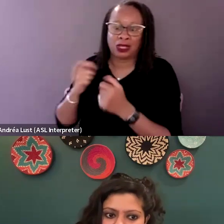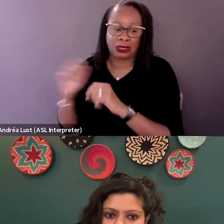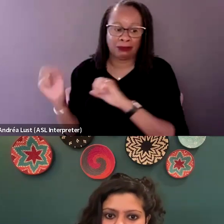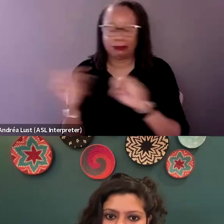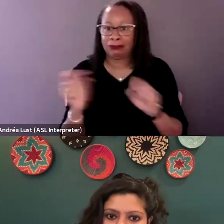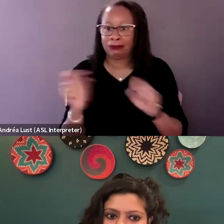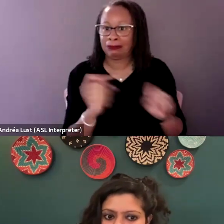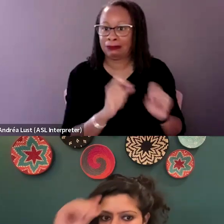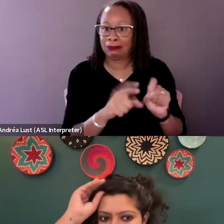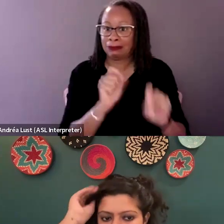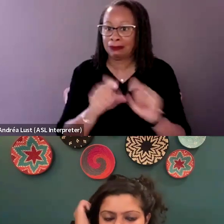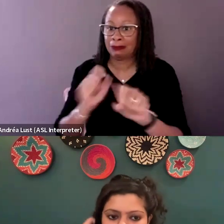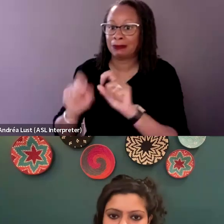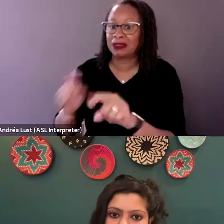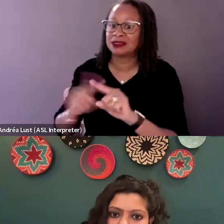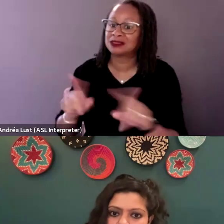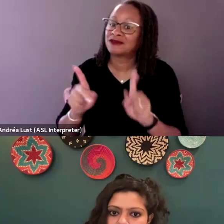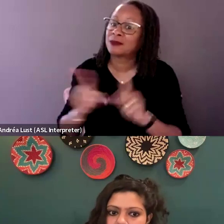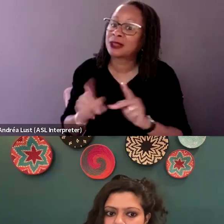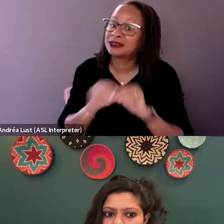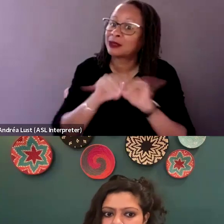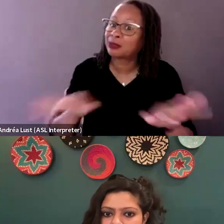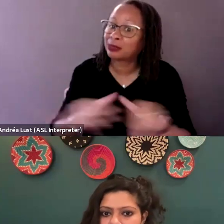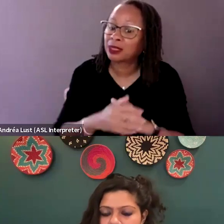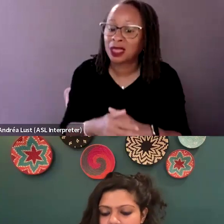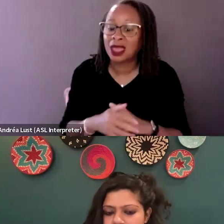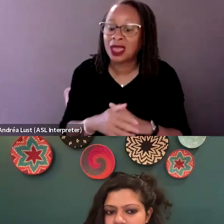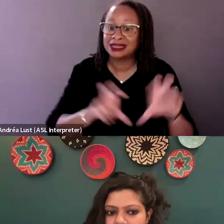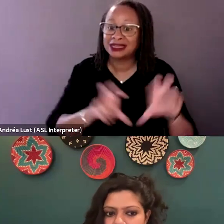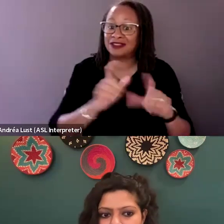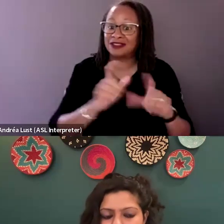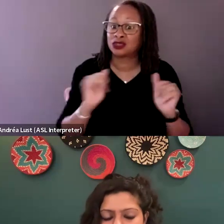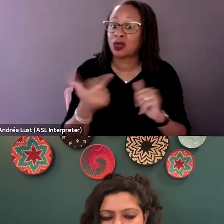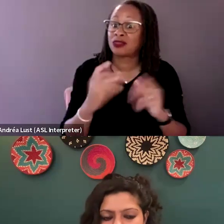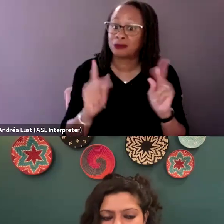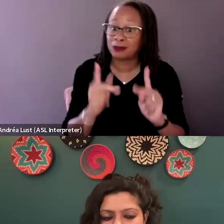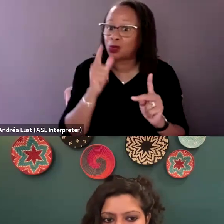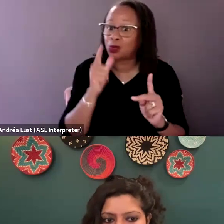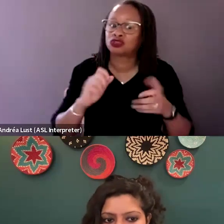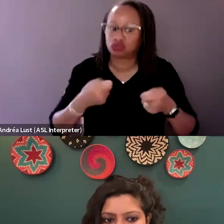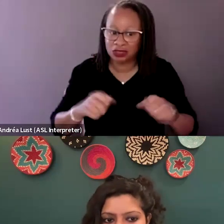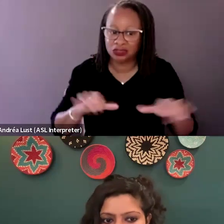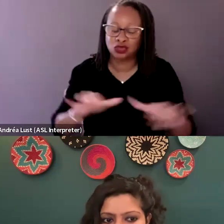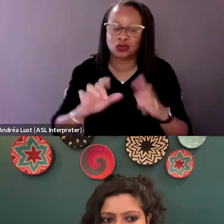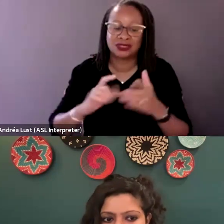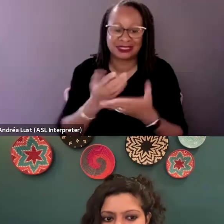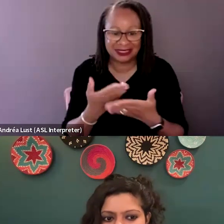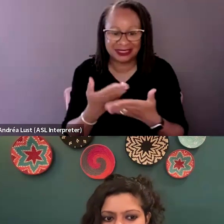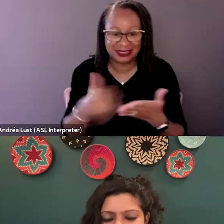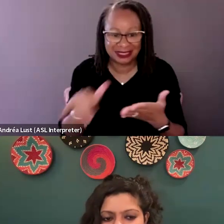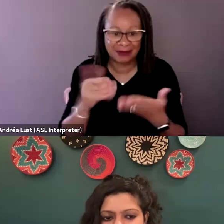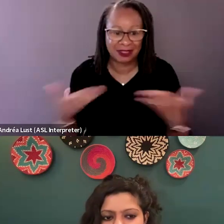of perspective that is not embedded or grounded within your vernacular or colloquial context is what we're talking about. But for me, it's almost